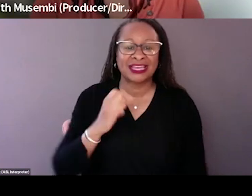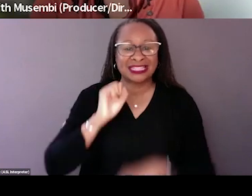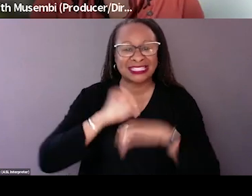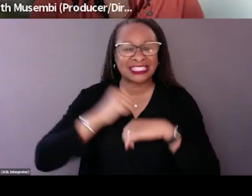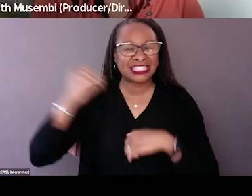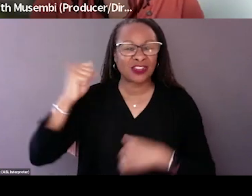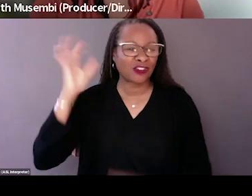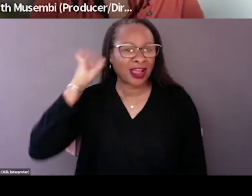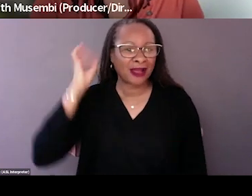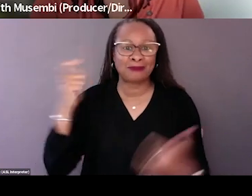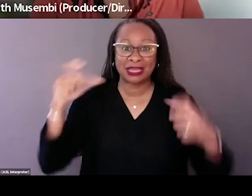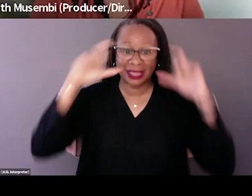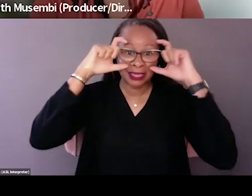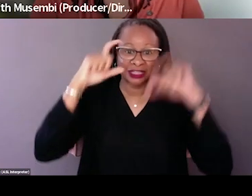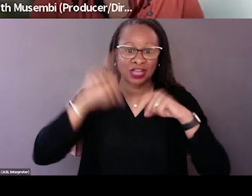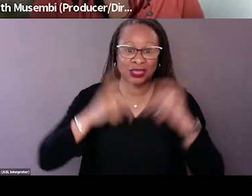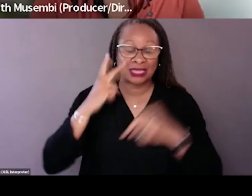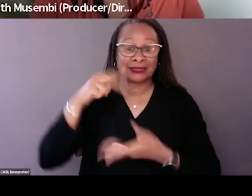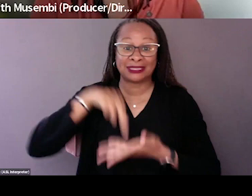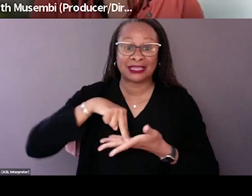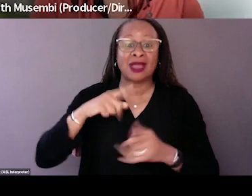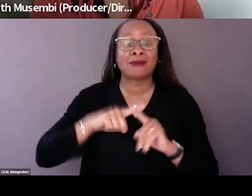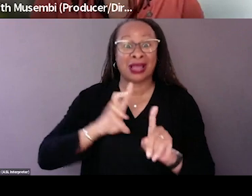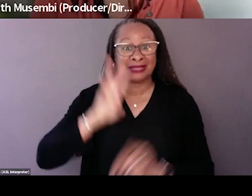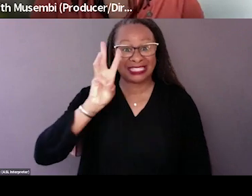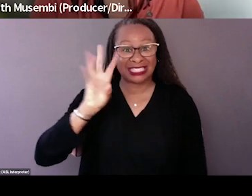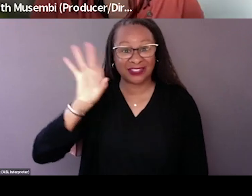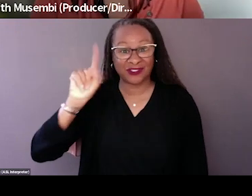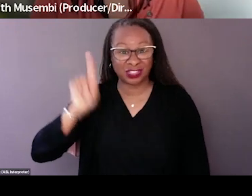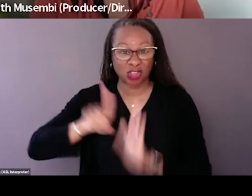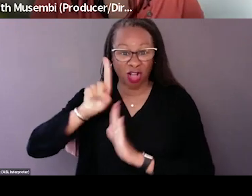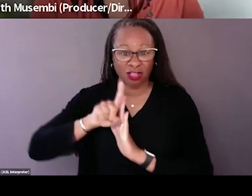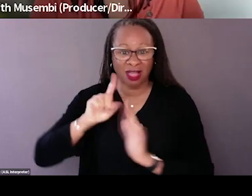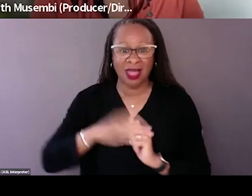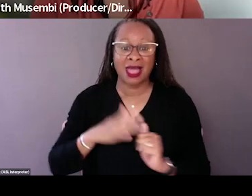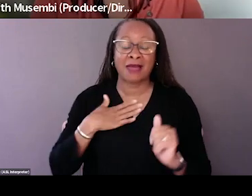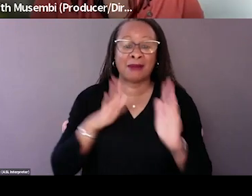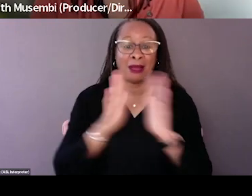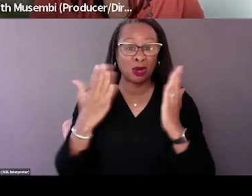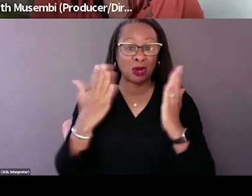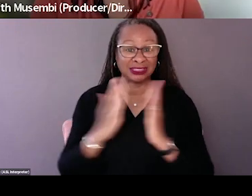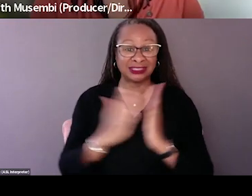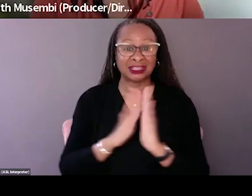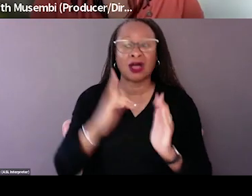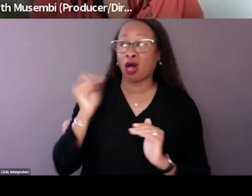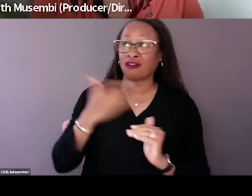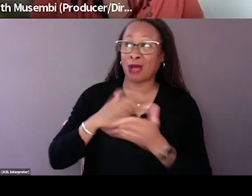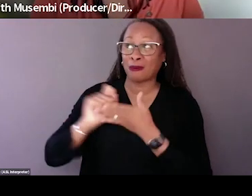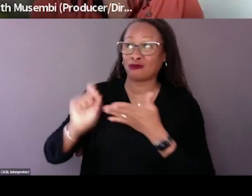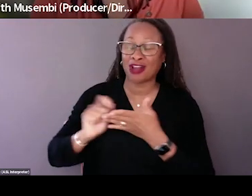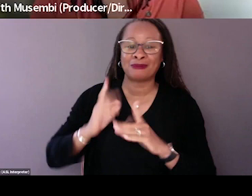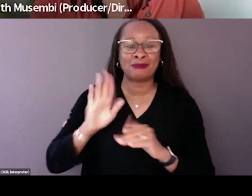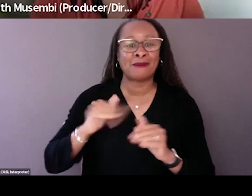You can't see me standing up, but I'm 6 foot. And I've got a wall of my partner's books behind me. And I'm now going to pass you to